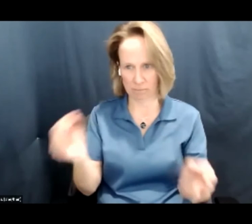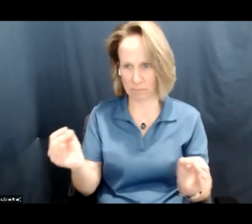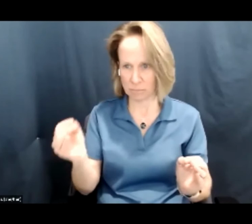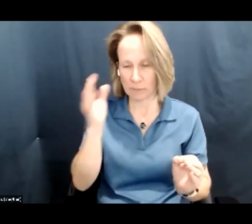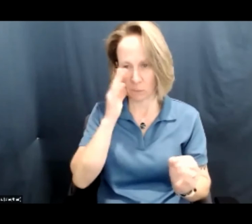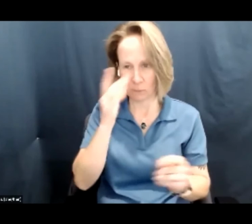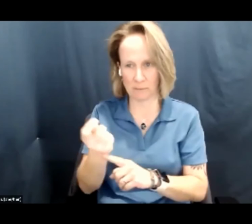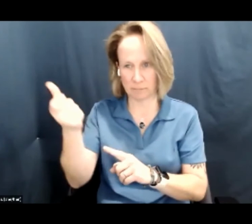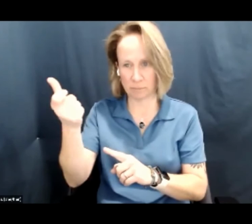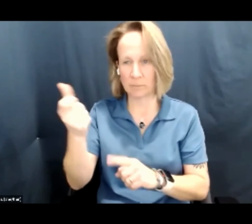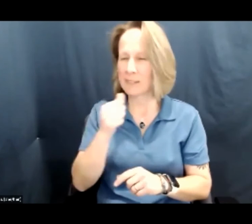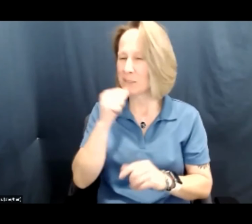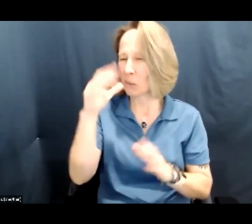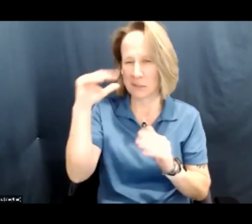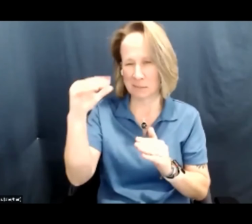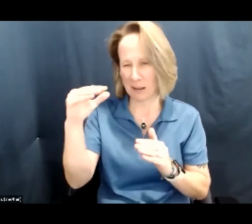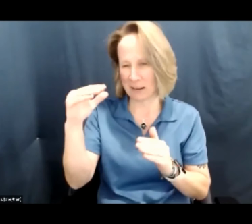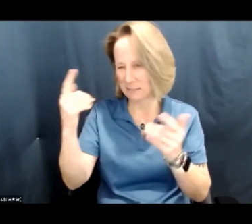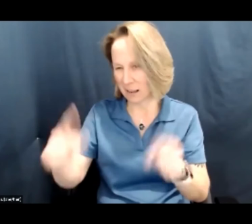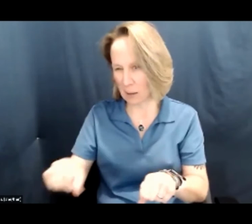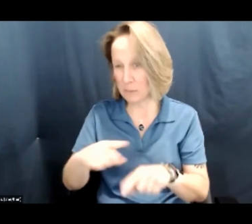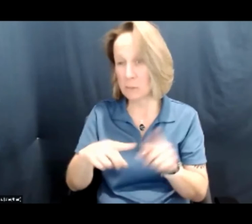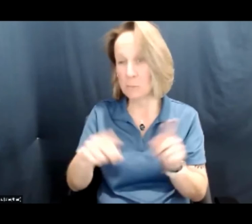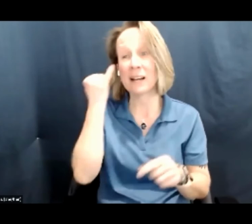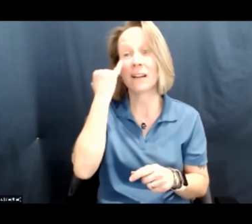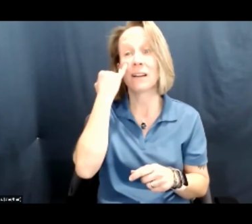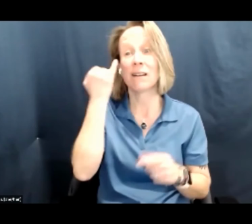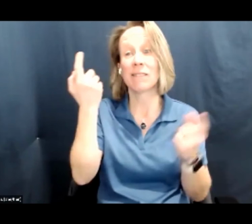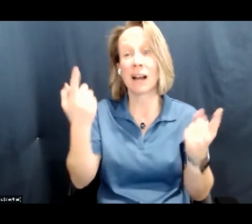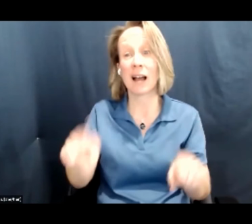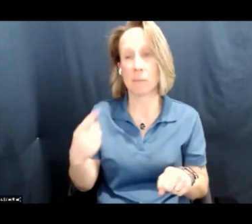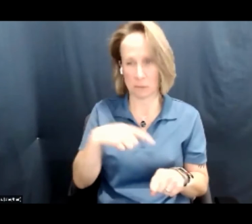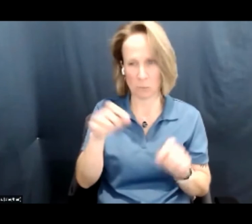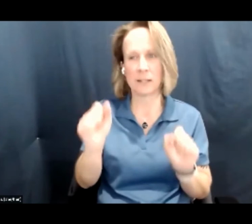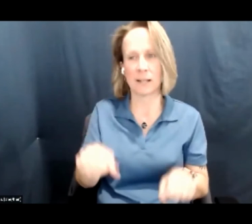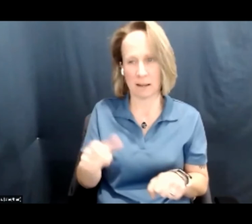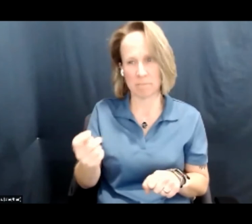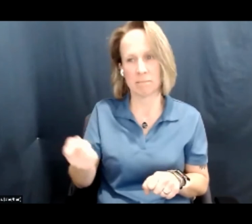don't expect that to happen, but just in case, we are prepared to do that.